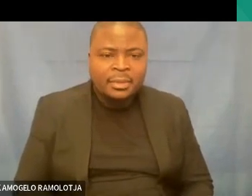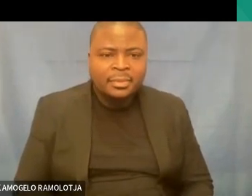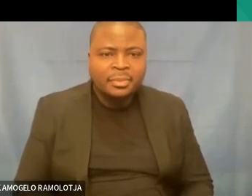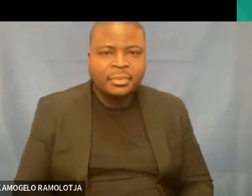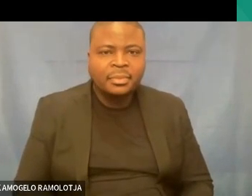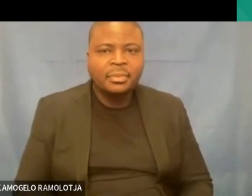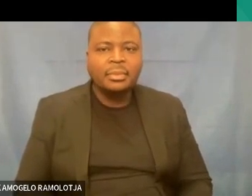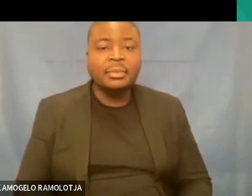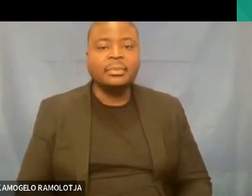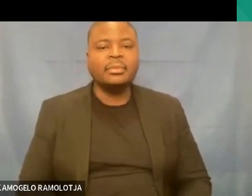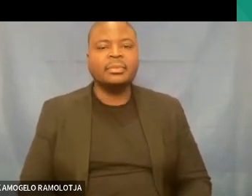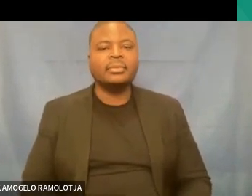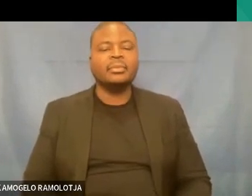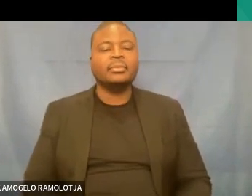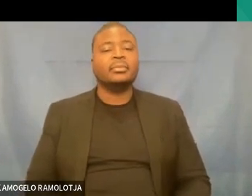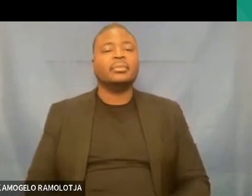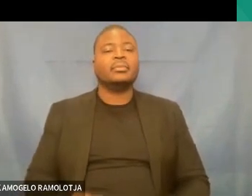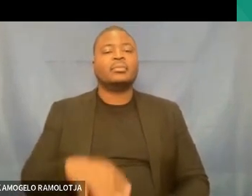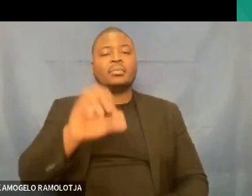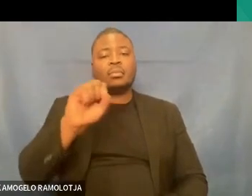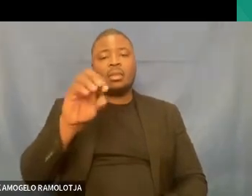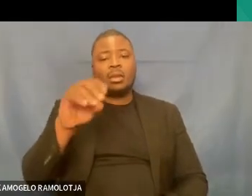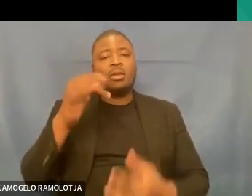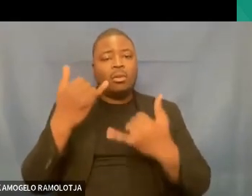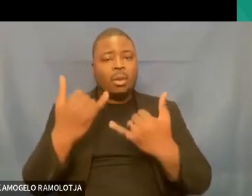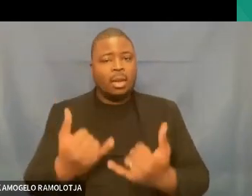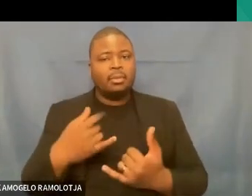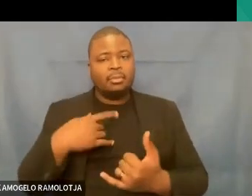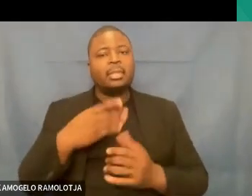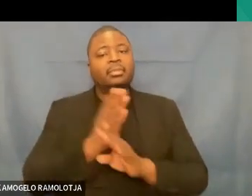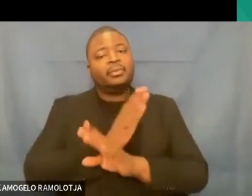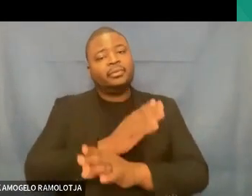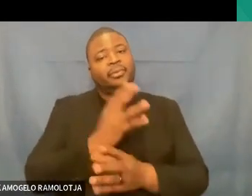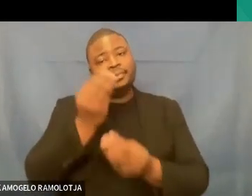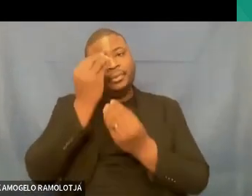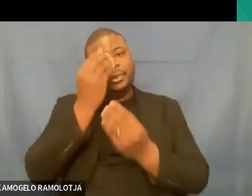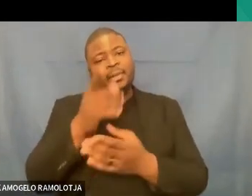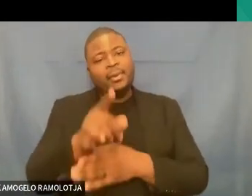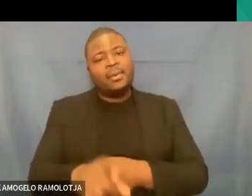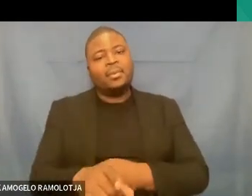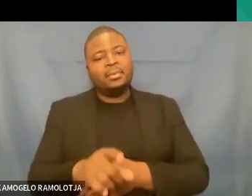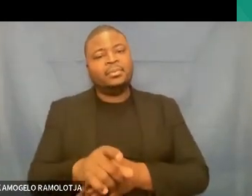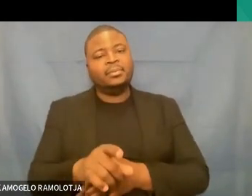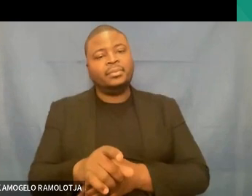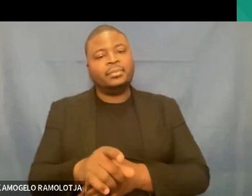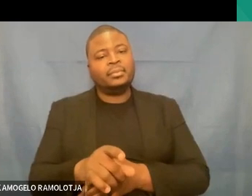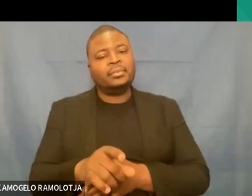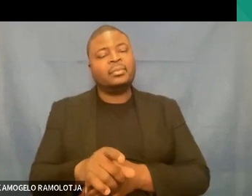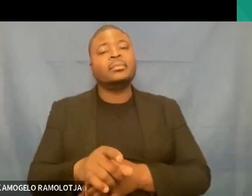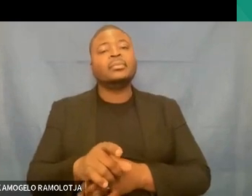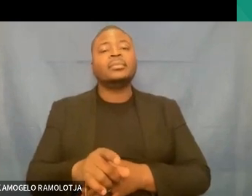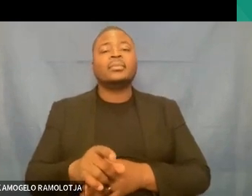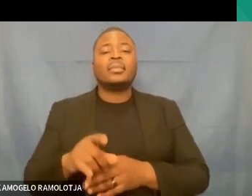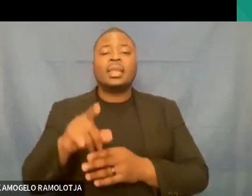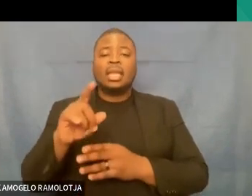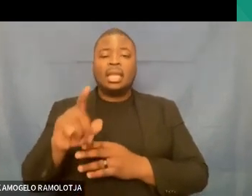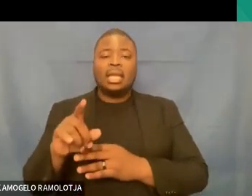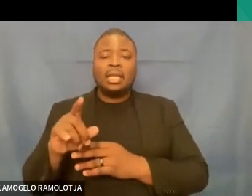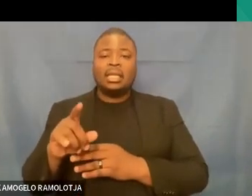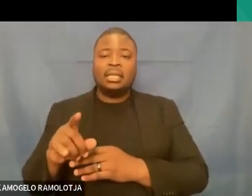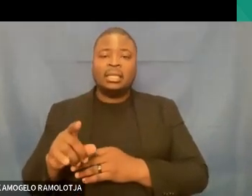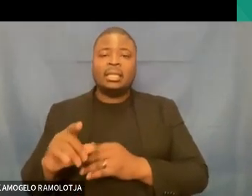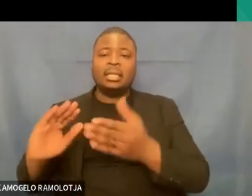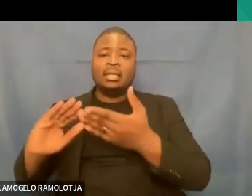All right. Now, as I mentioned earlier, civil society, specifically the Civil Society Forum, is one